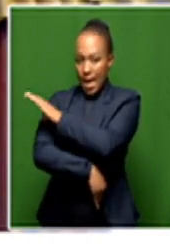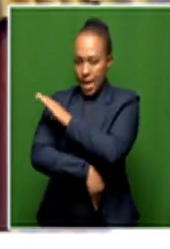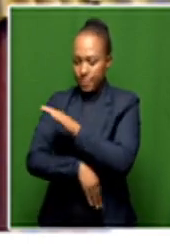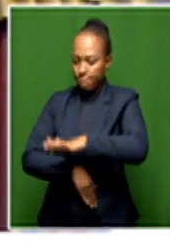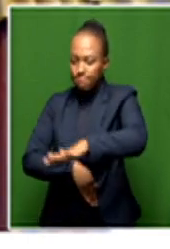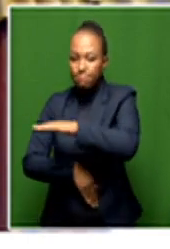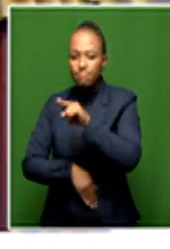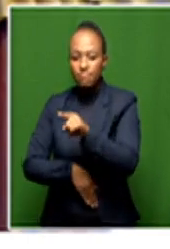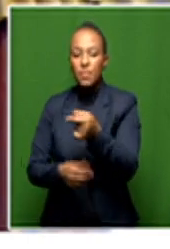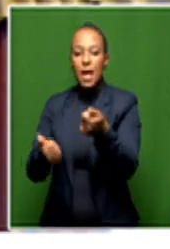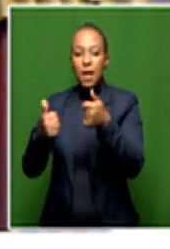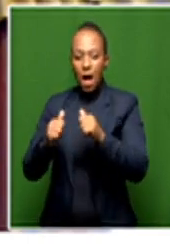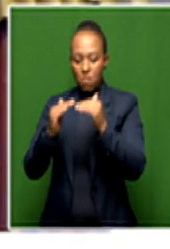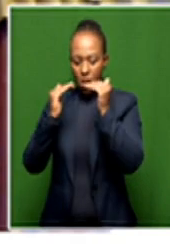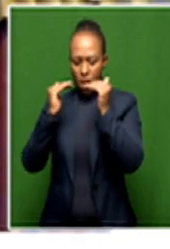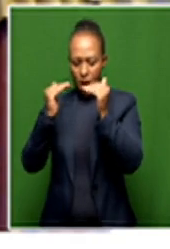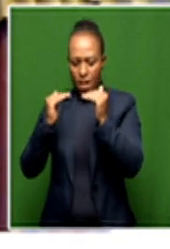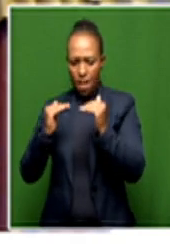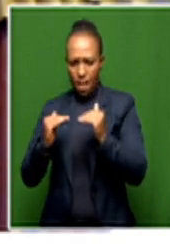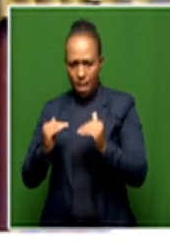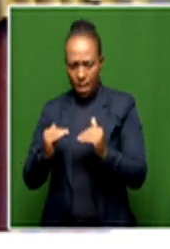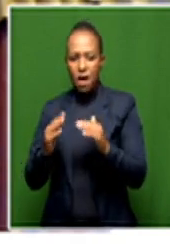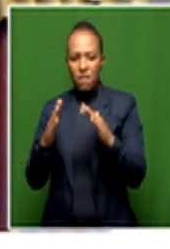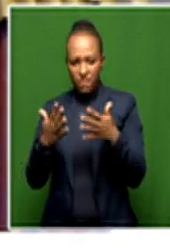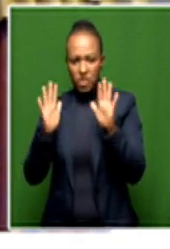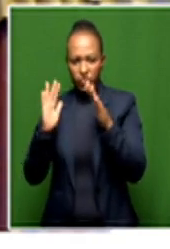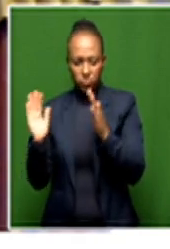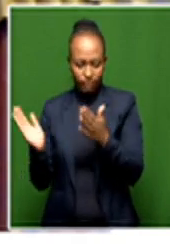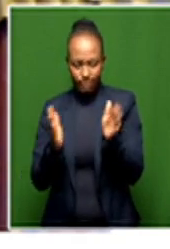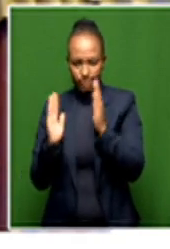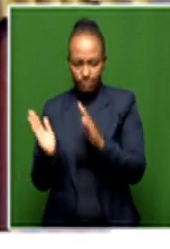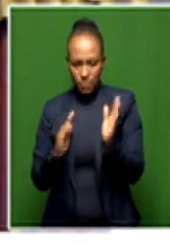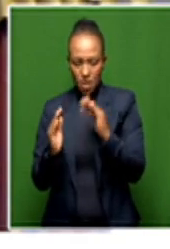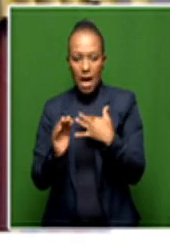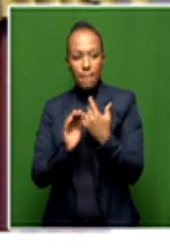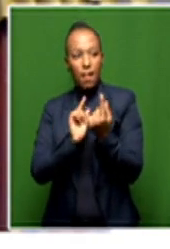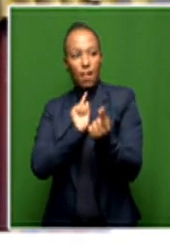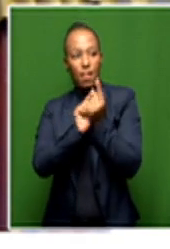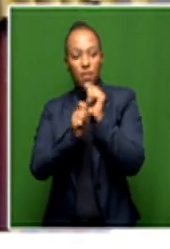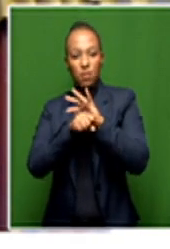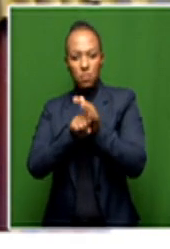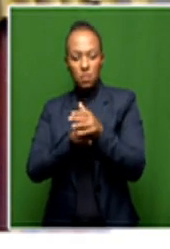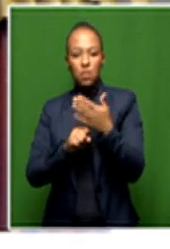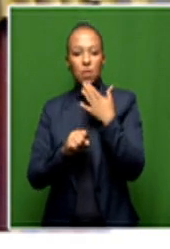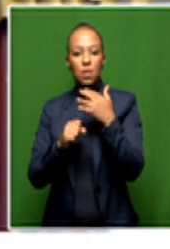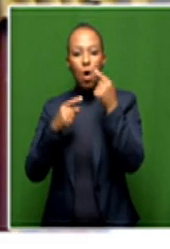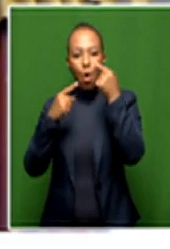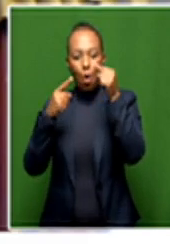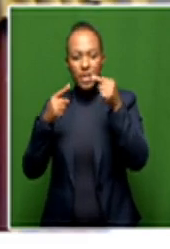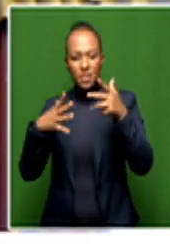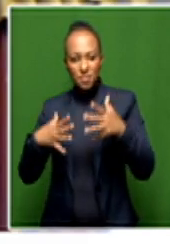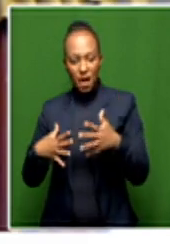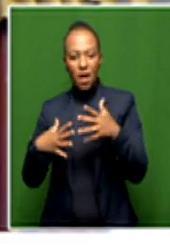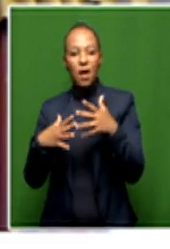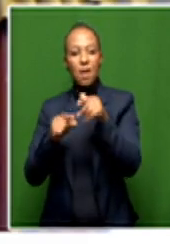get to people in a facility who is actually not in direct contact with a patient, like your auditors, your